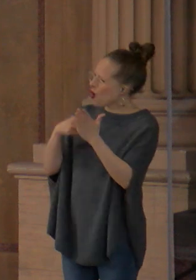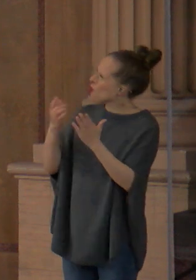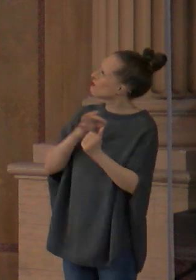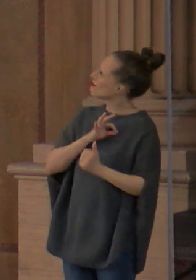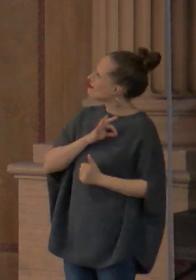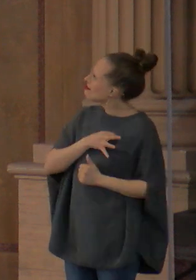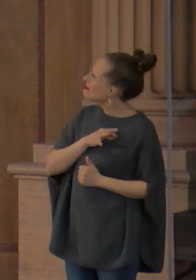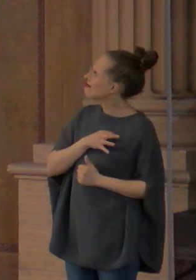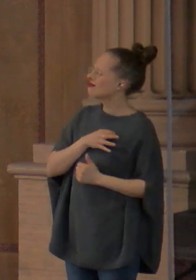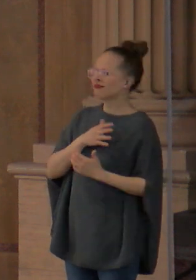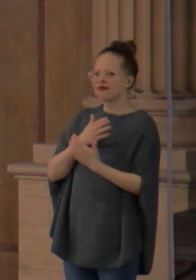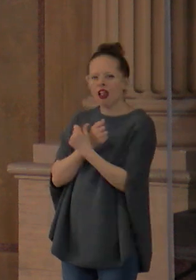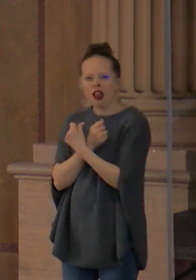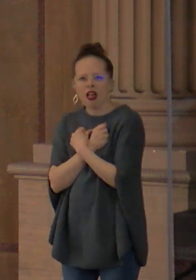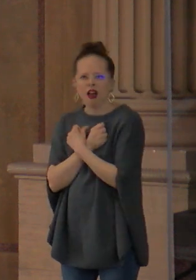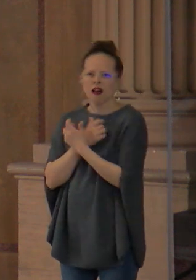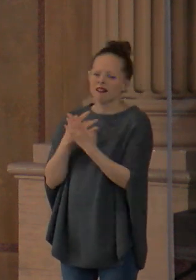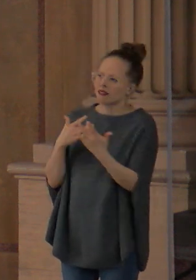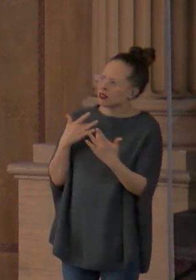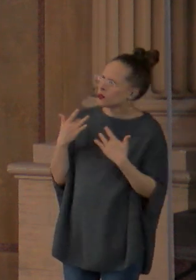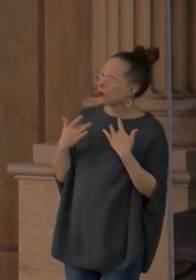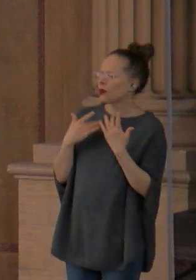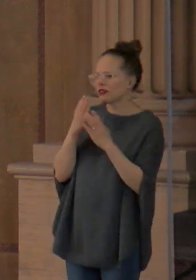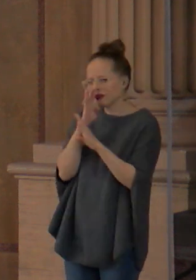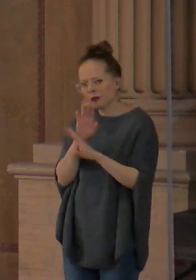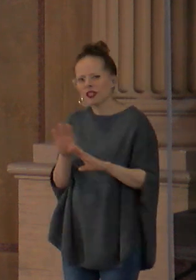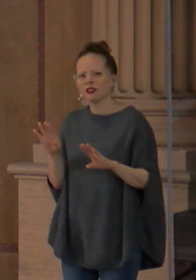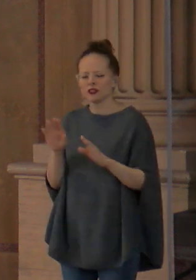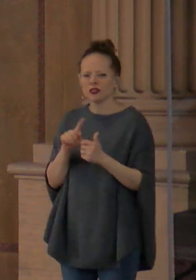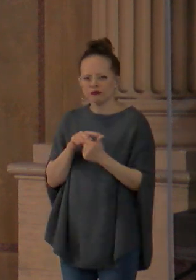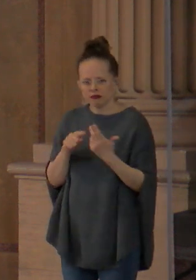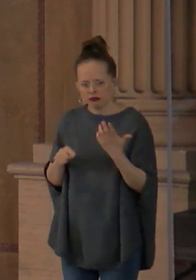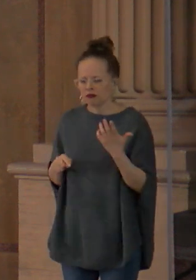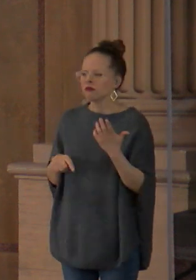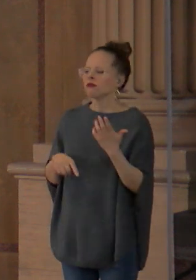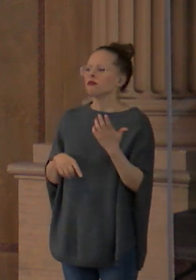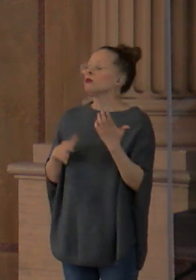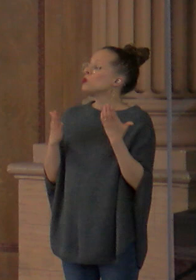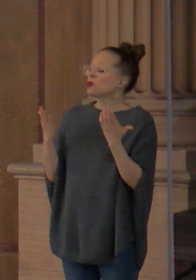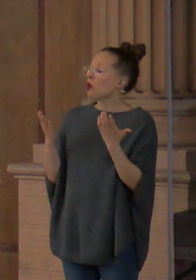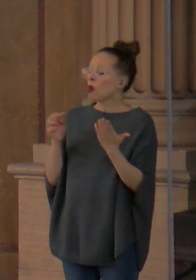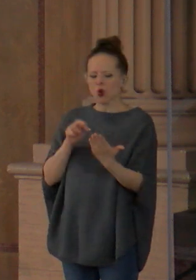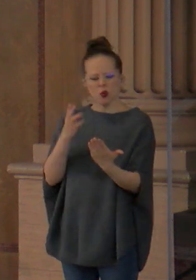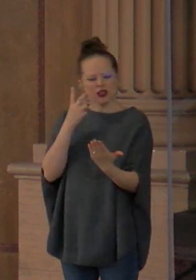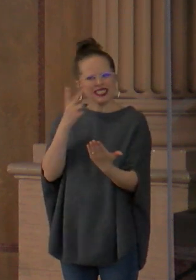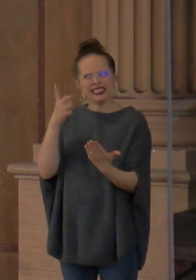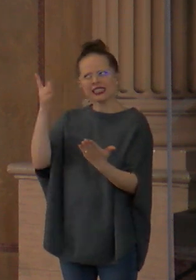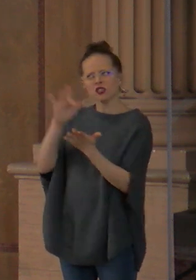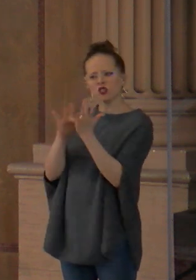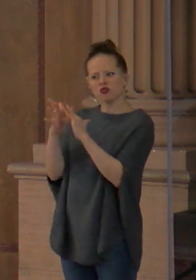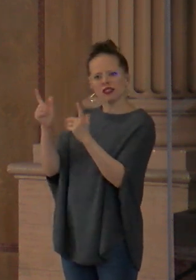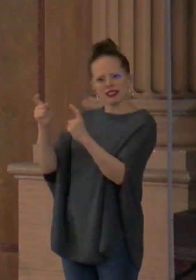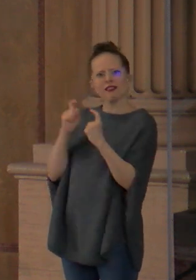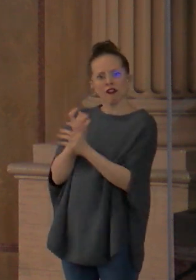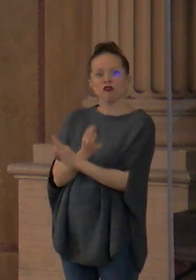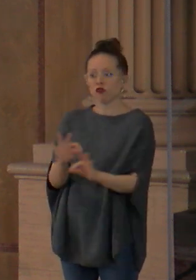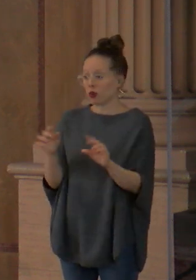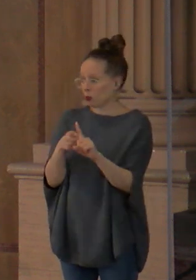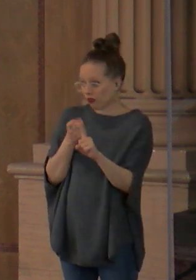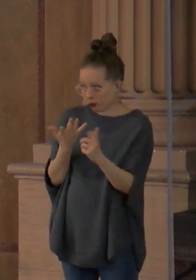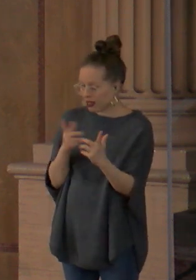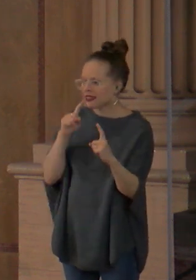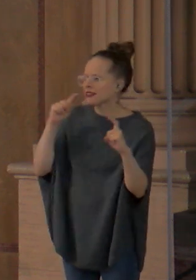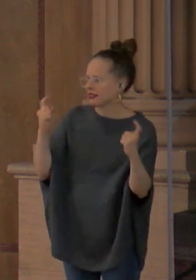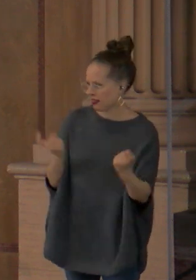patience. And so we'll see the ways that Jesus gives us freedom from sin. But in the next few weeks, we're kind of wrapping up the last few